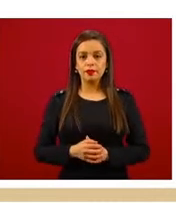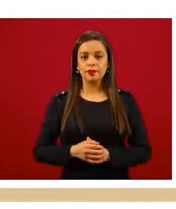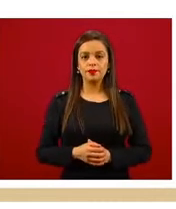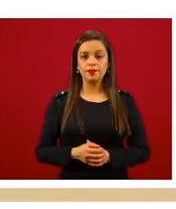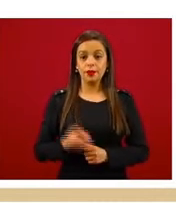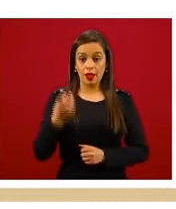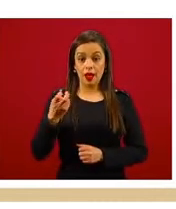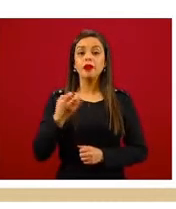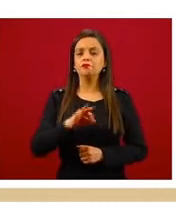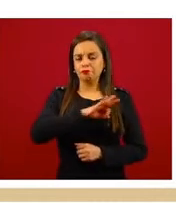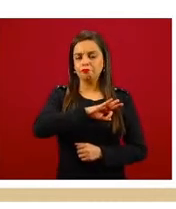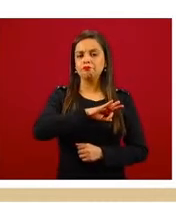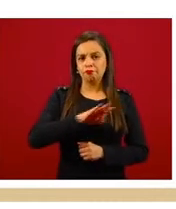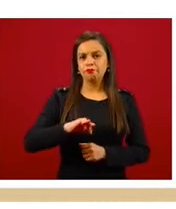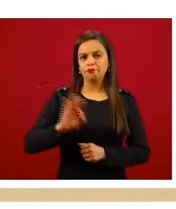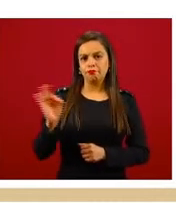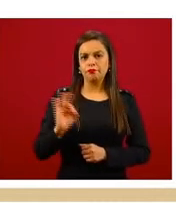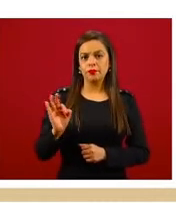And